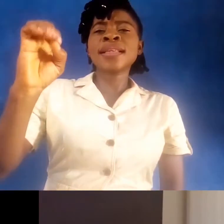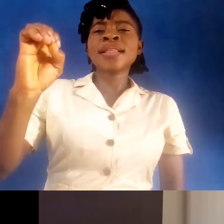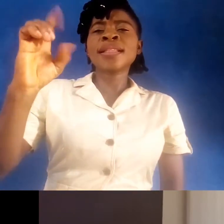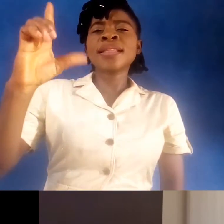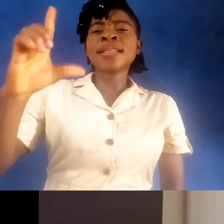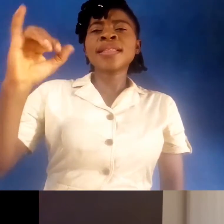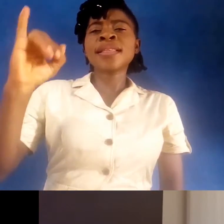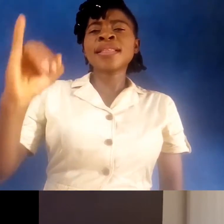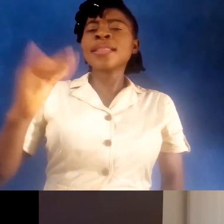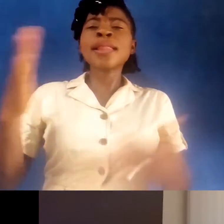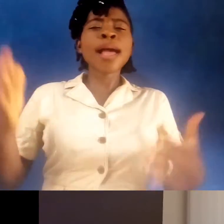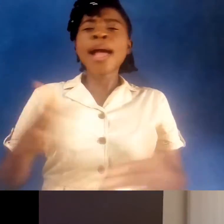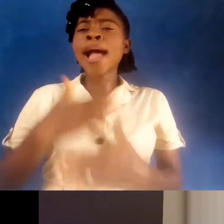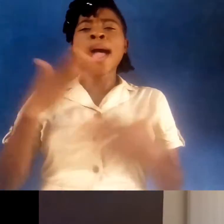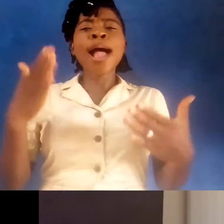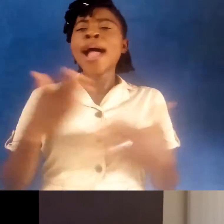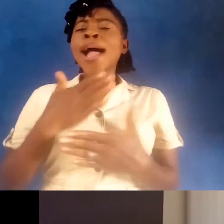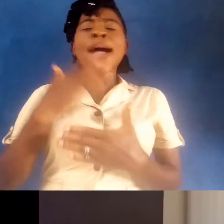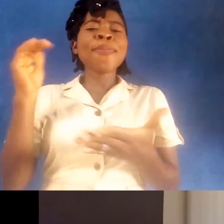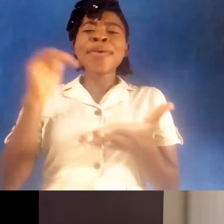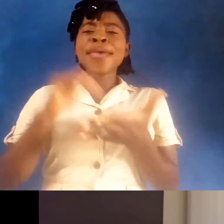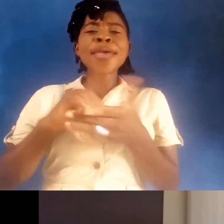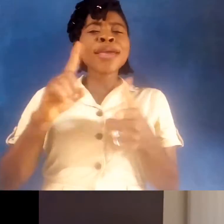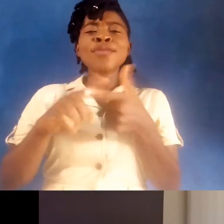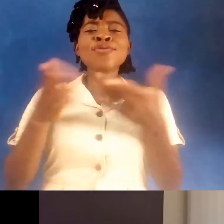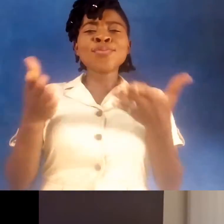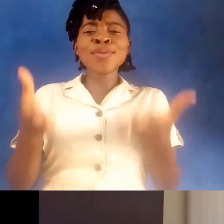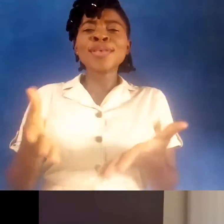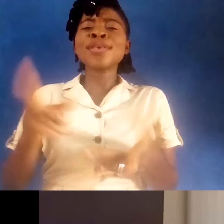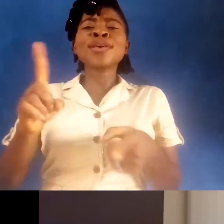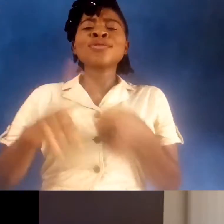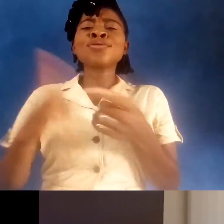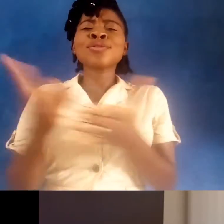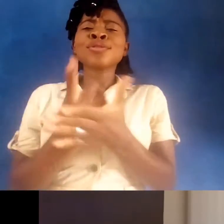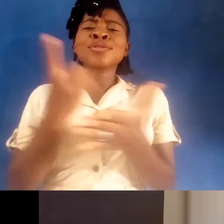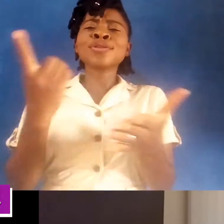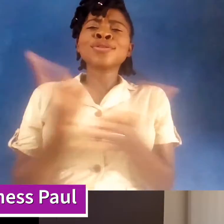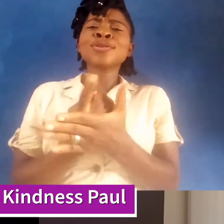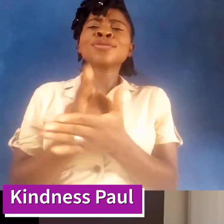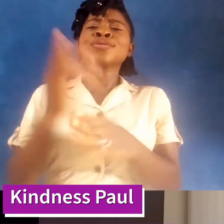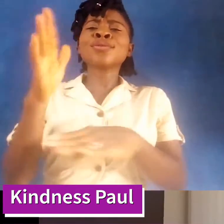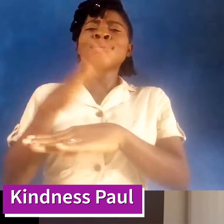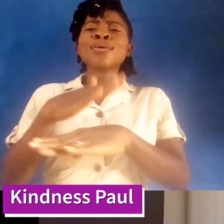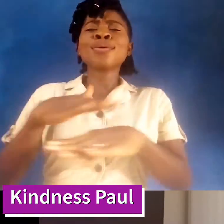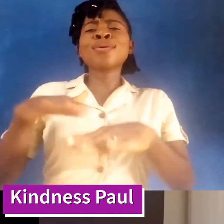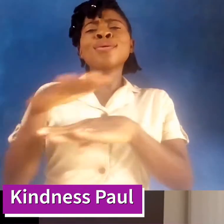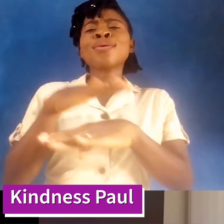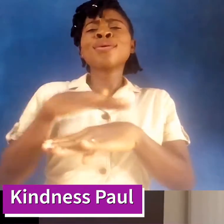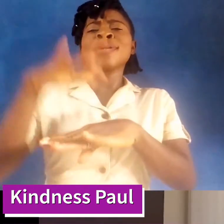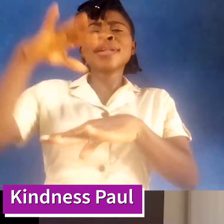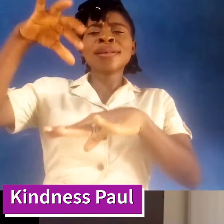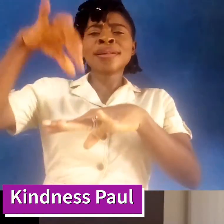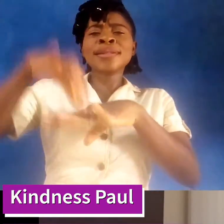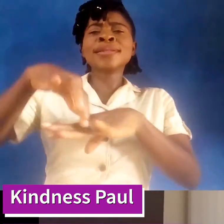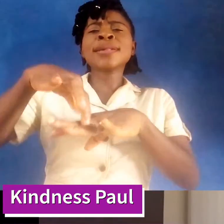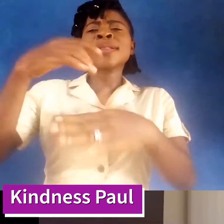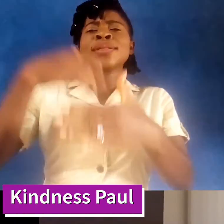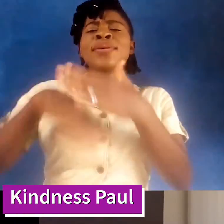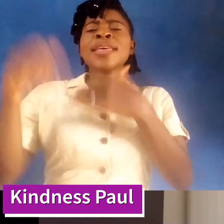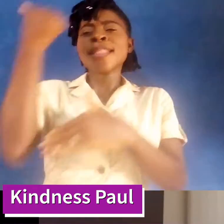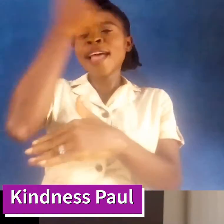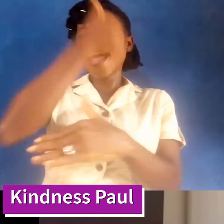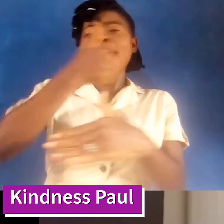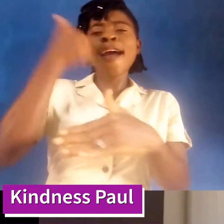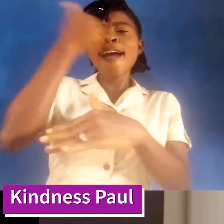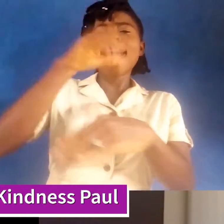to discuss Indigenous Sign Languages, especially Indigenous Sign Languages found in African continent. Today,